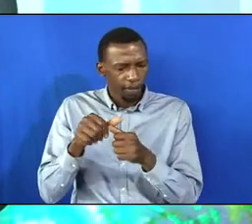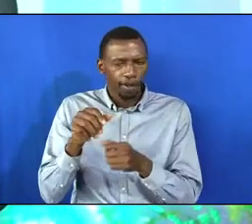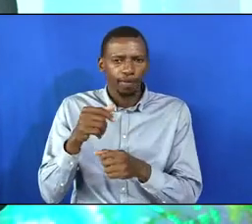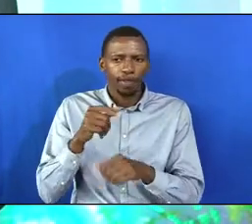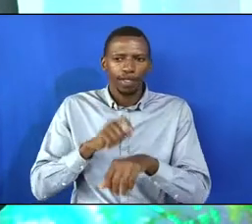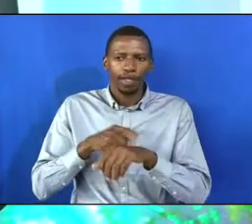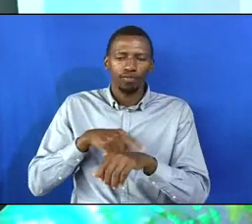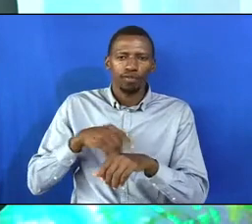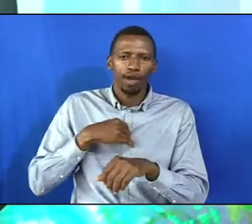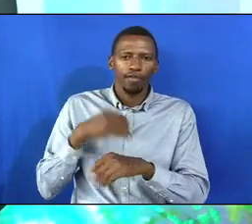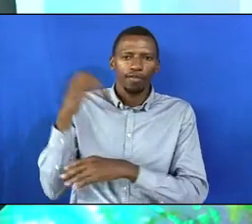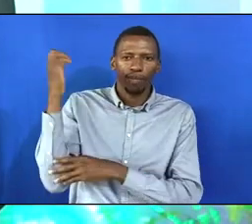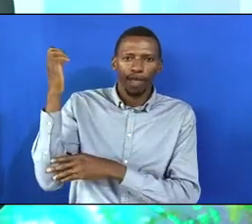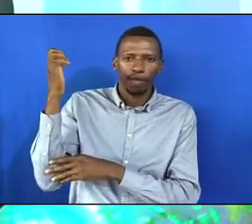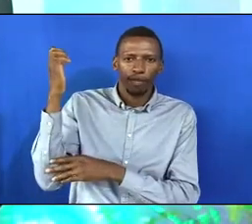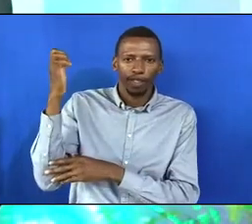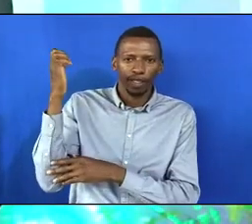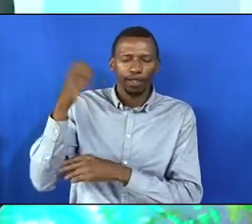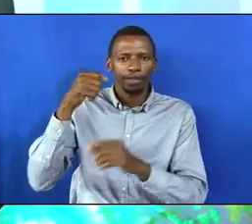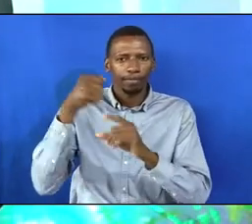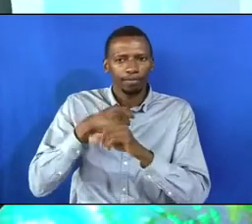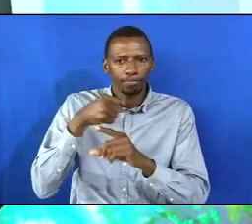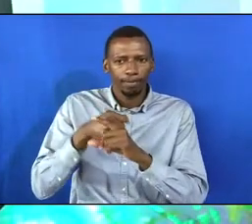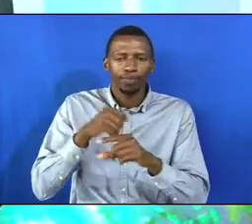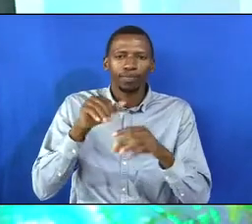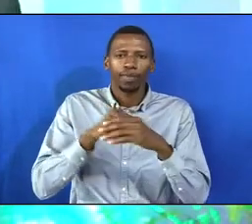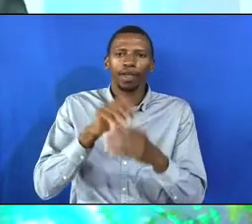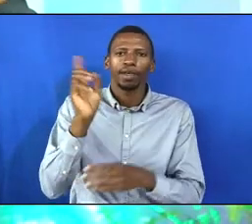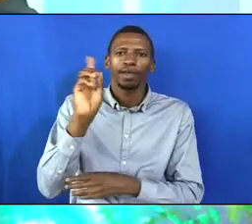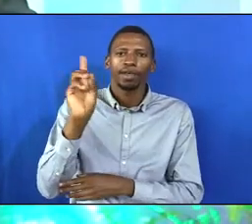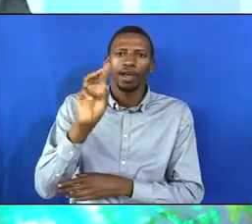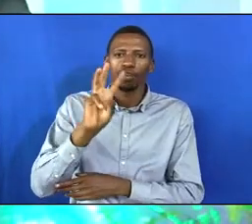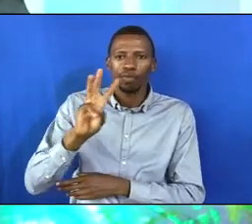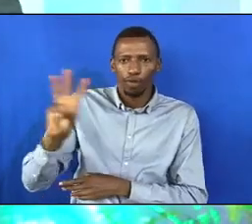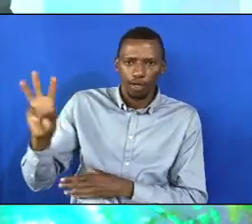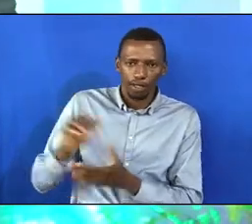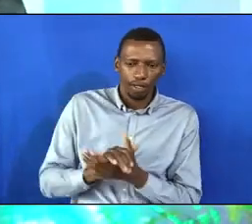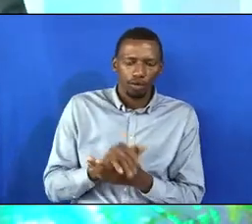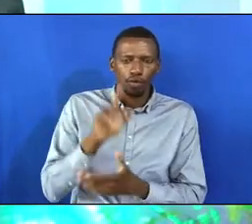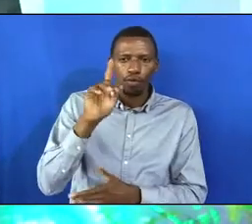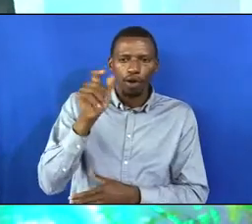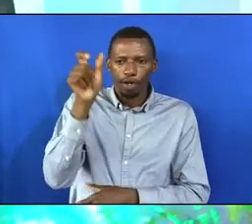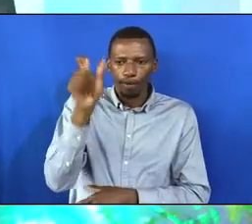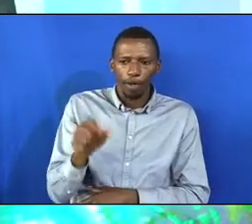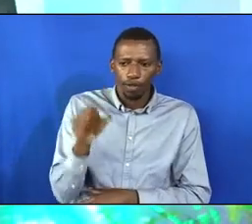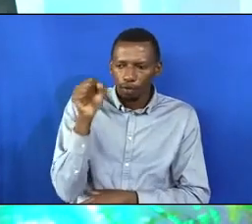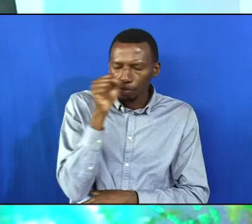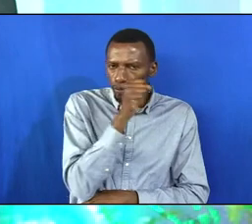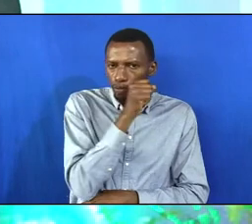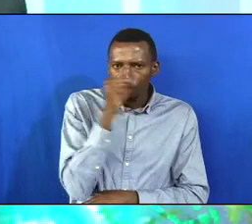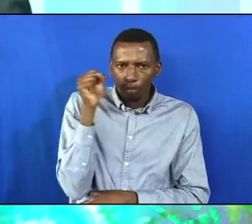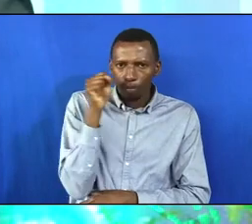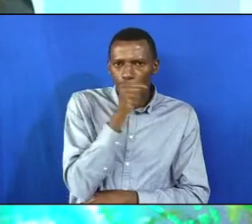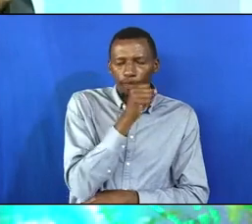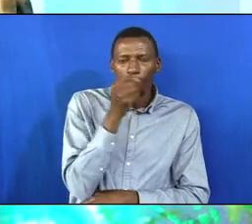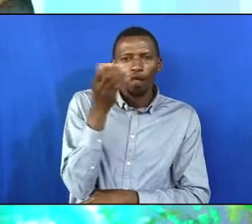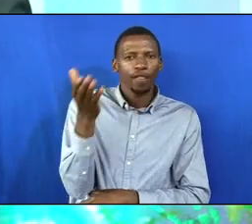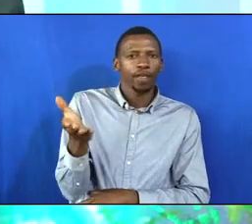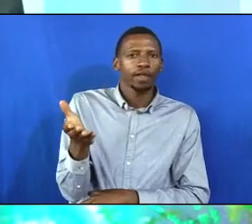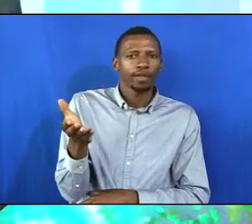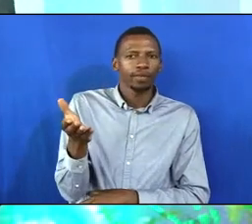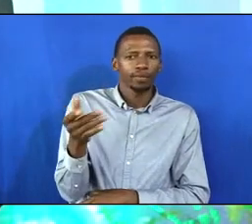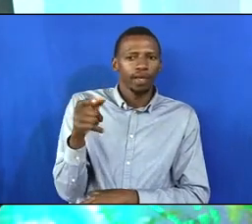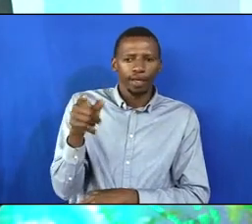West, one of those chokoras, he was living in one of those trenches. He decided